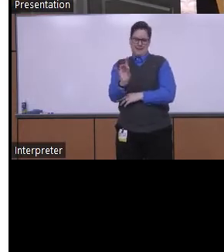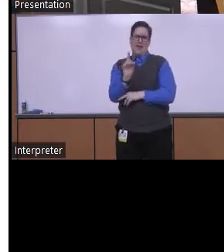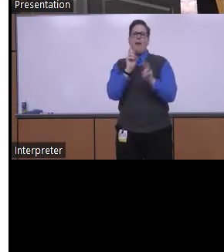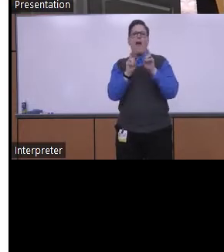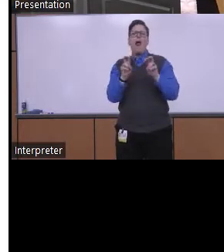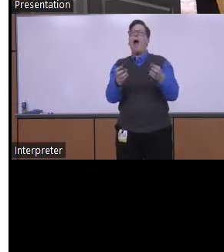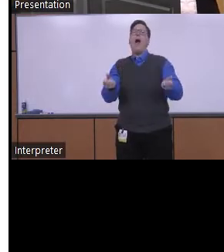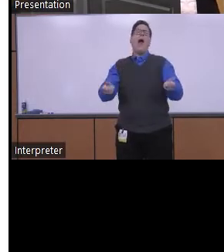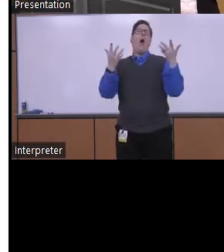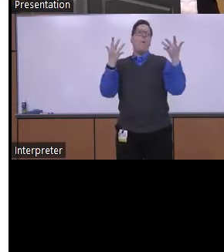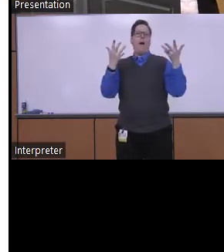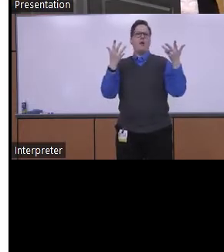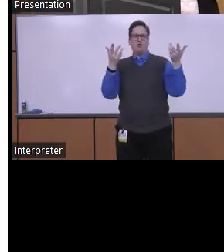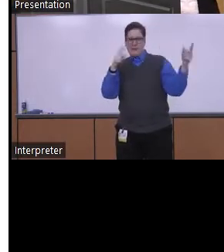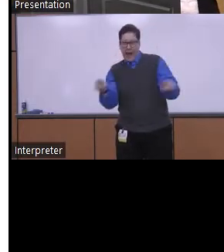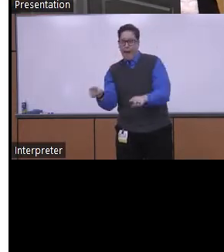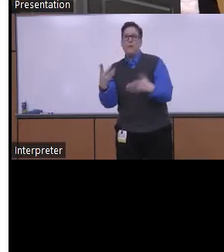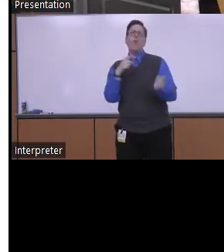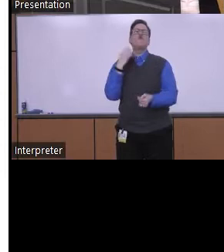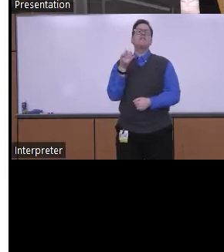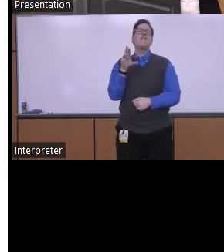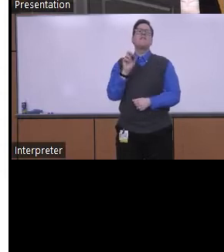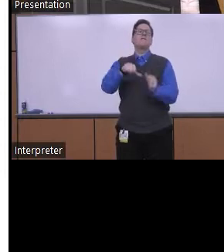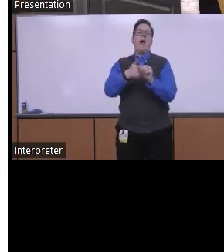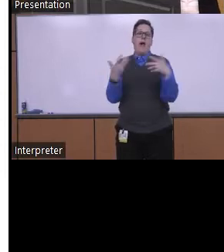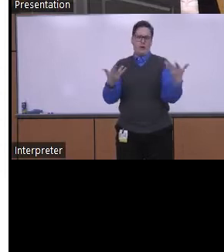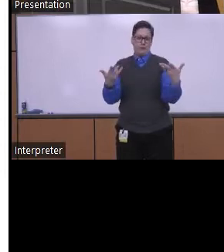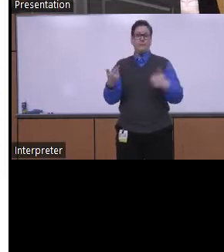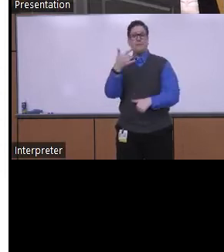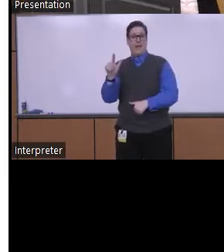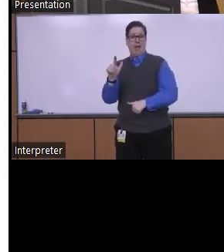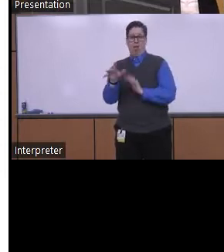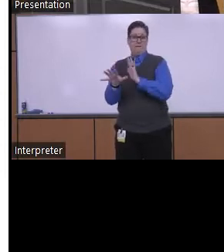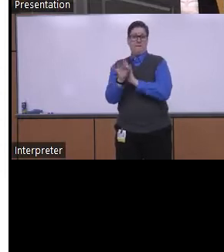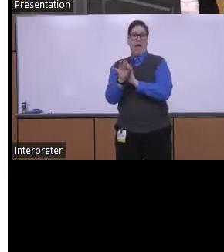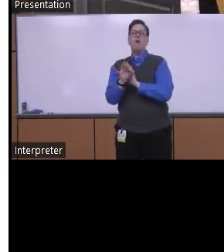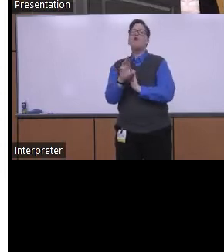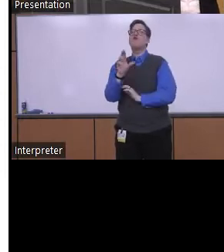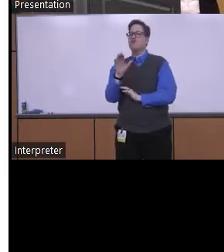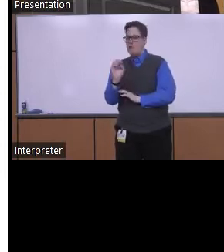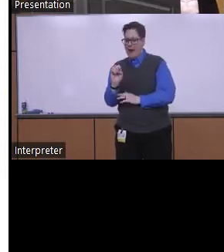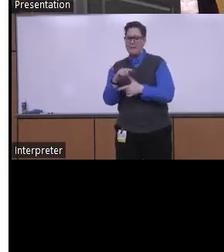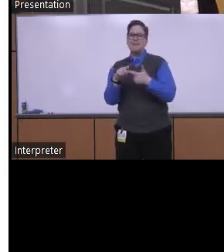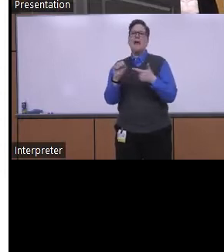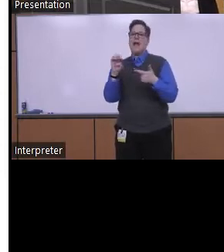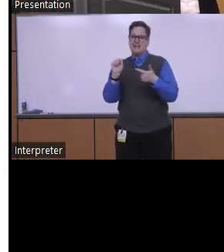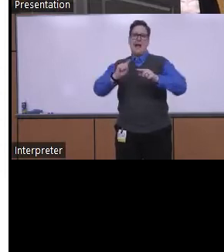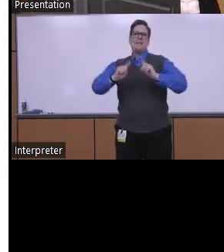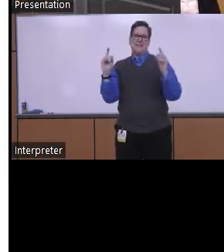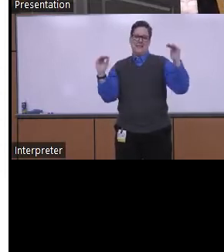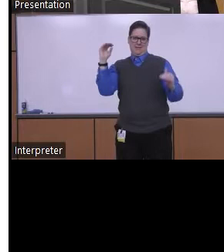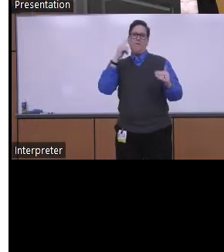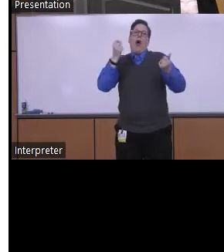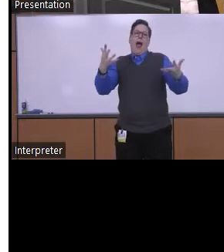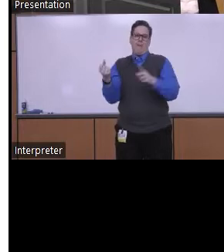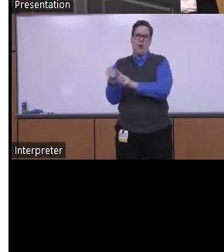the scope and risk factors for child abuse. And Gill's work uncovered significant racial and socioeconomic differences in the incidence